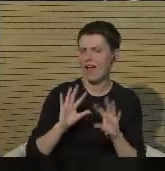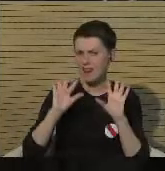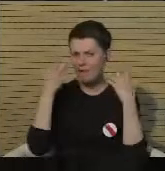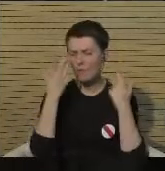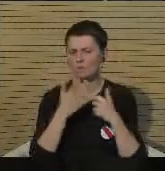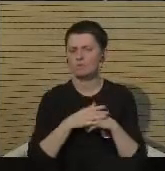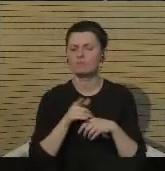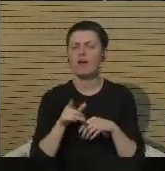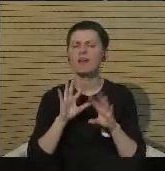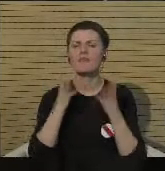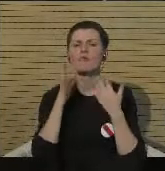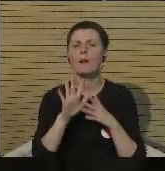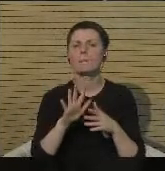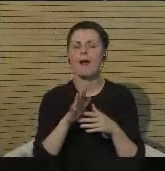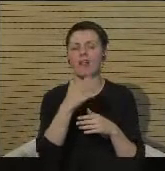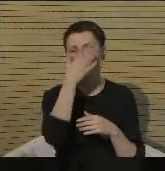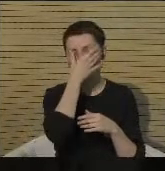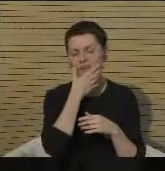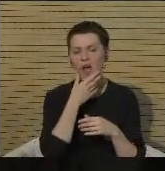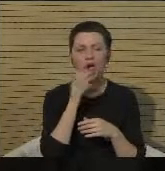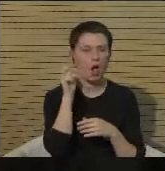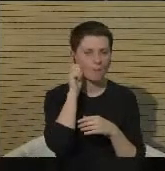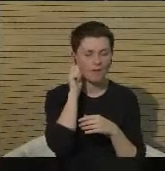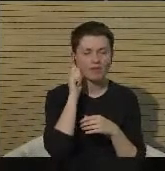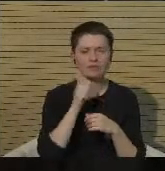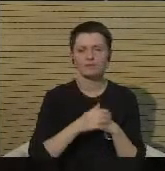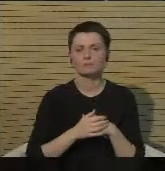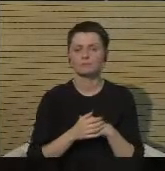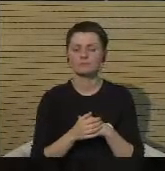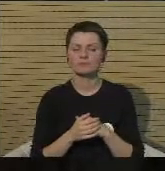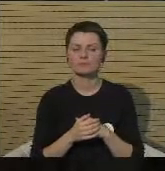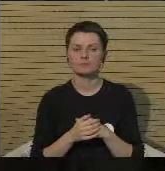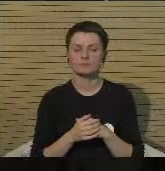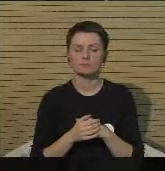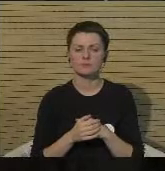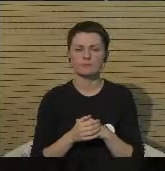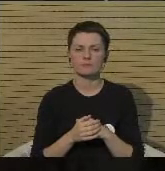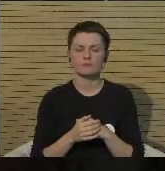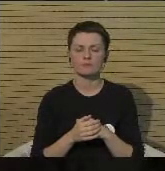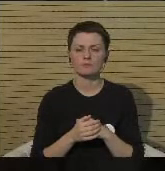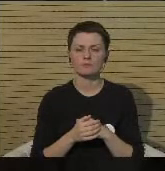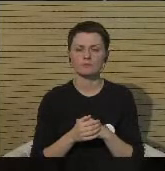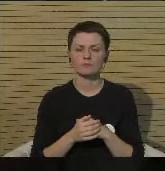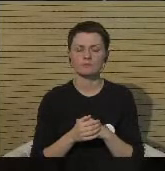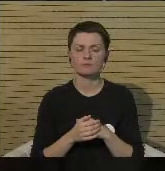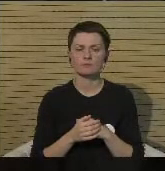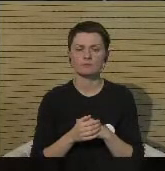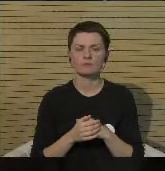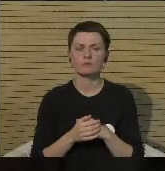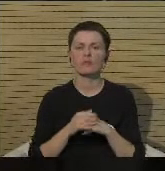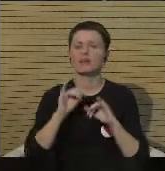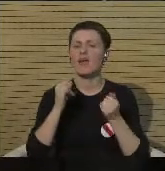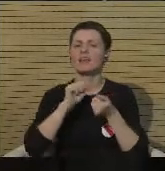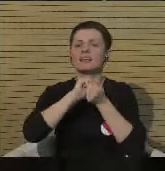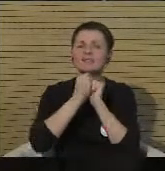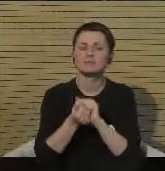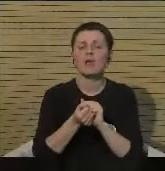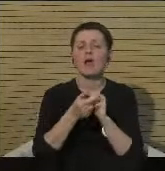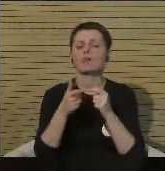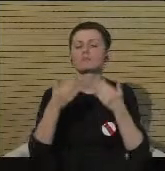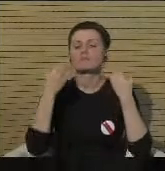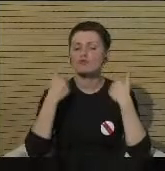This is a very strange revolution, like a velvet revolution, the revolution with a female